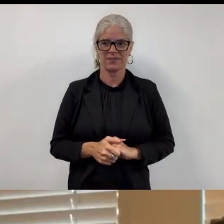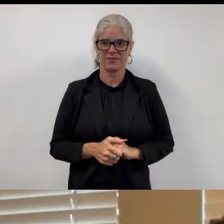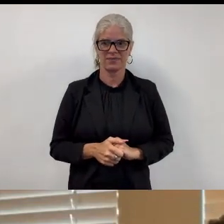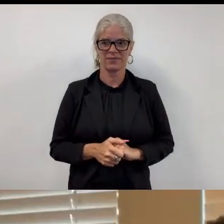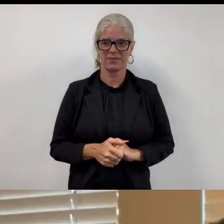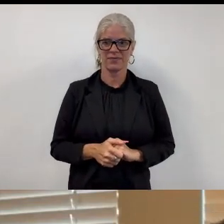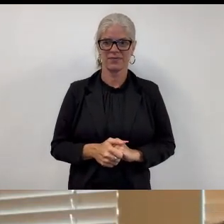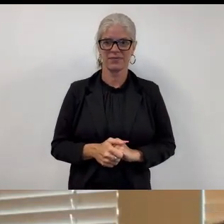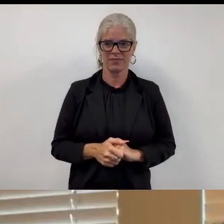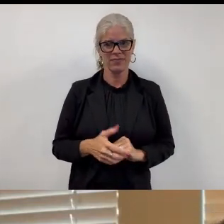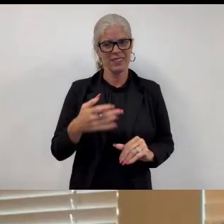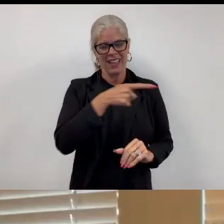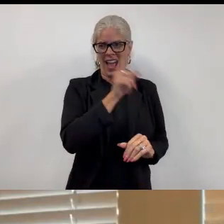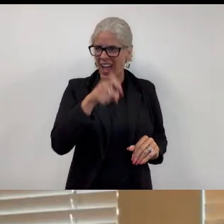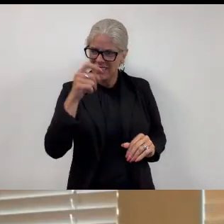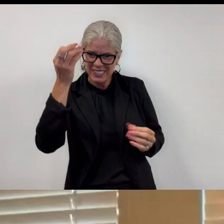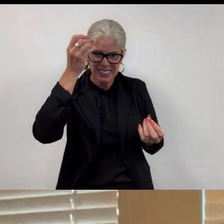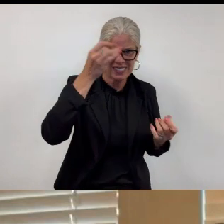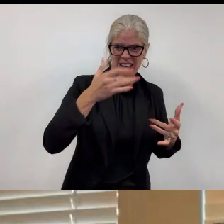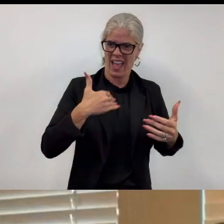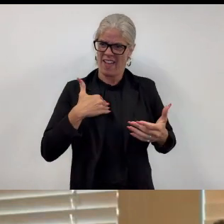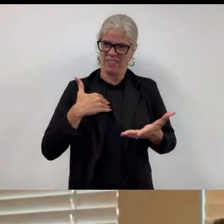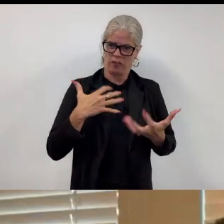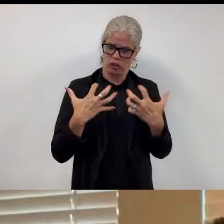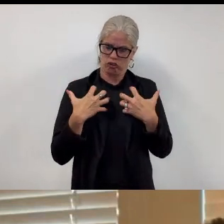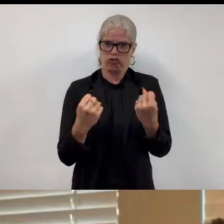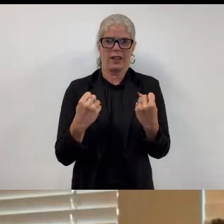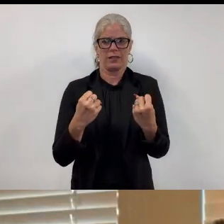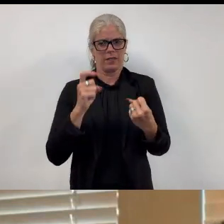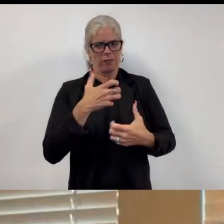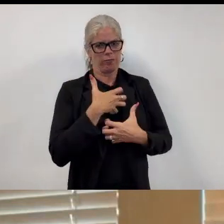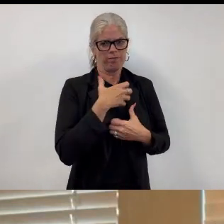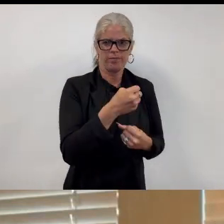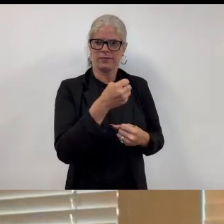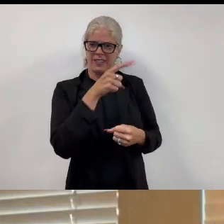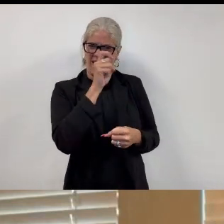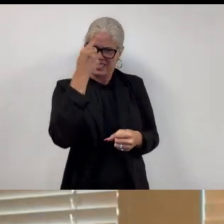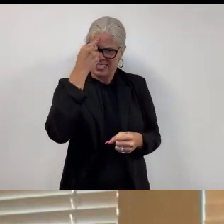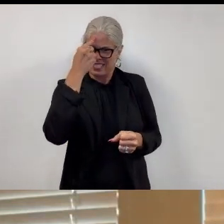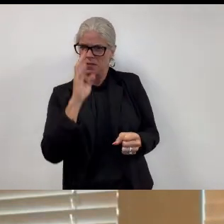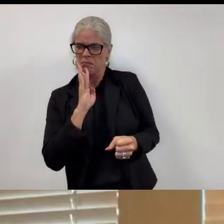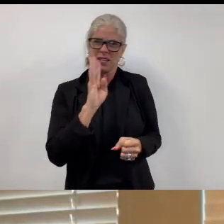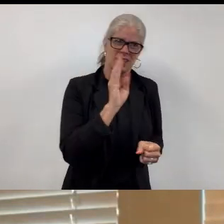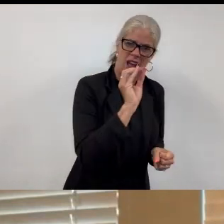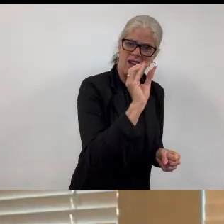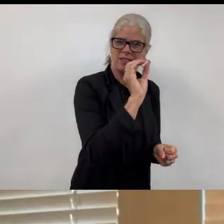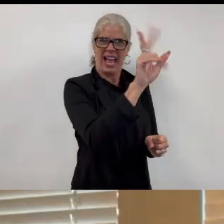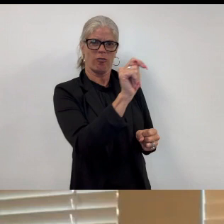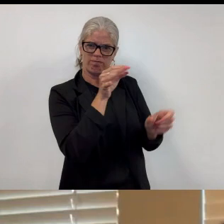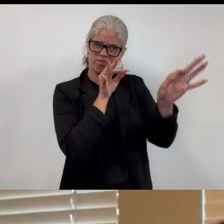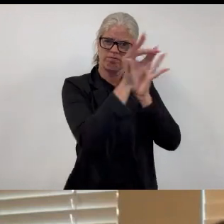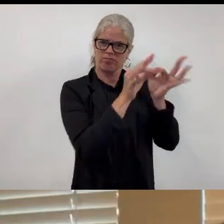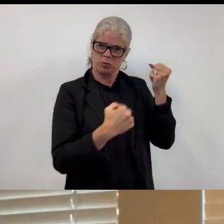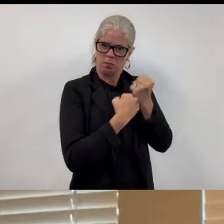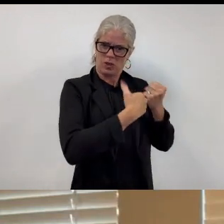those moments, Yes. find that kind of that strength, because that is one of those things where if you don't put energy into